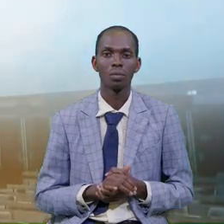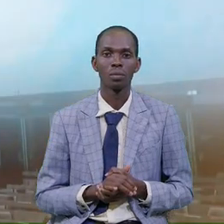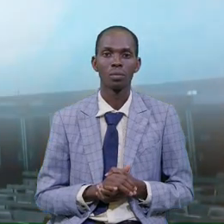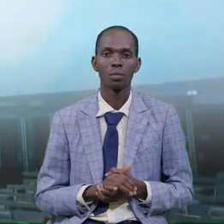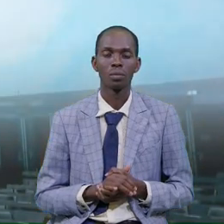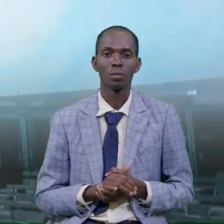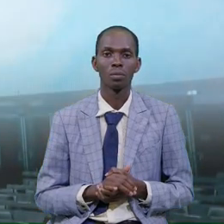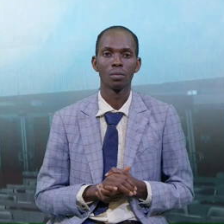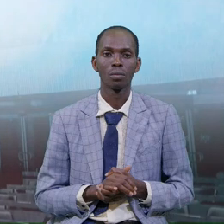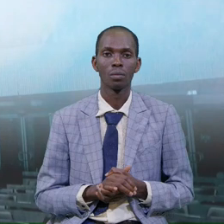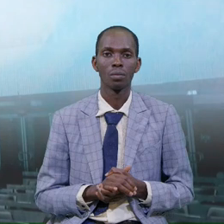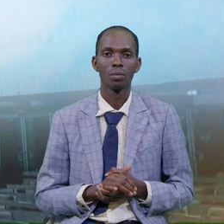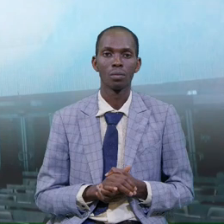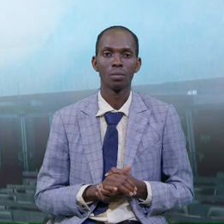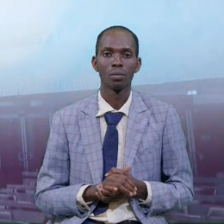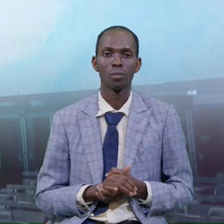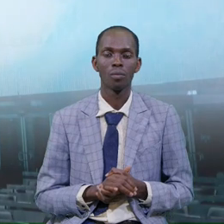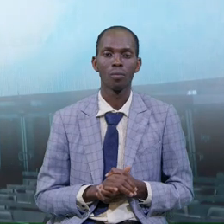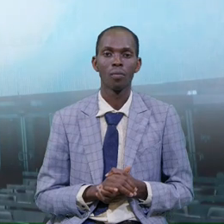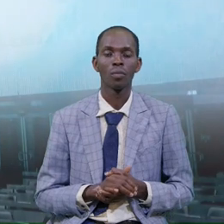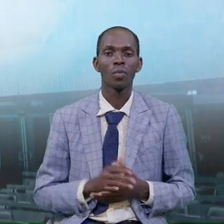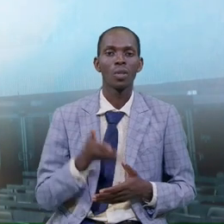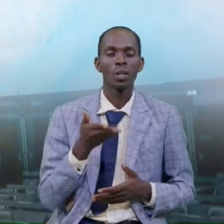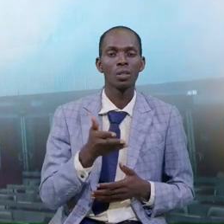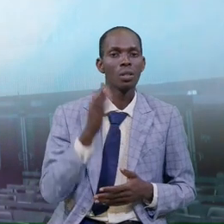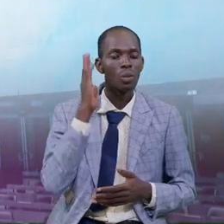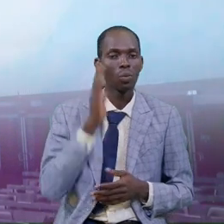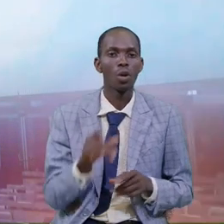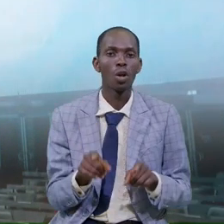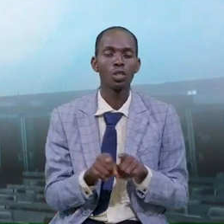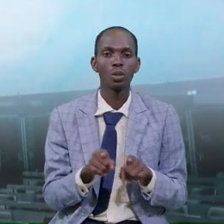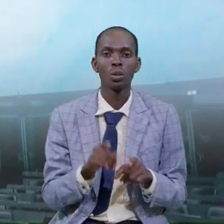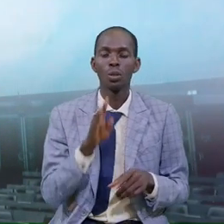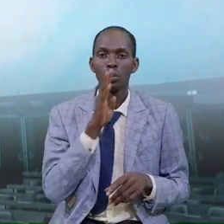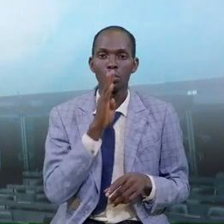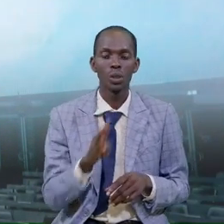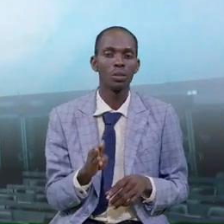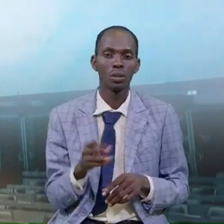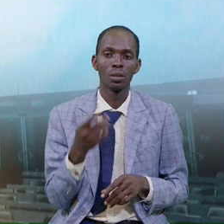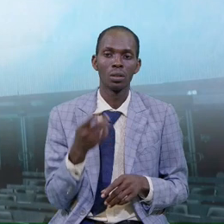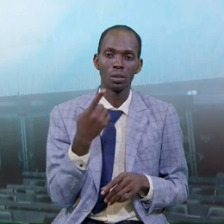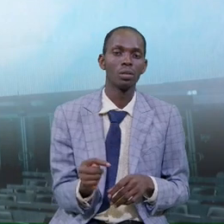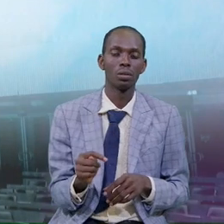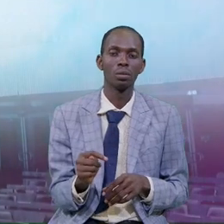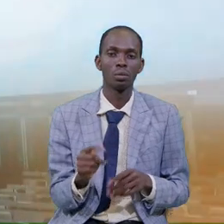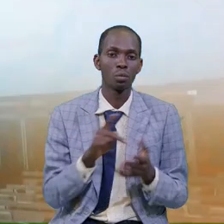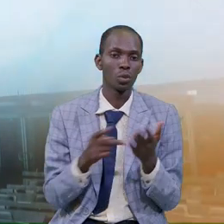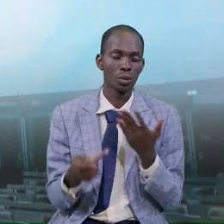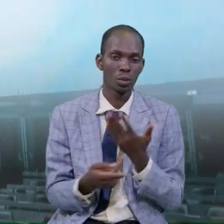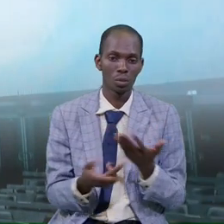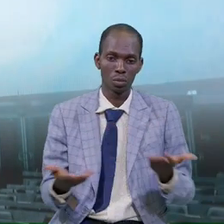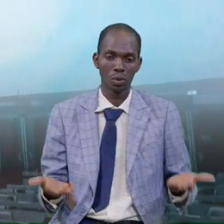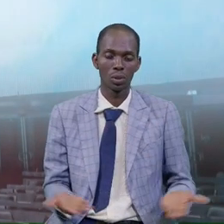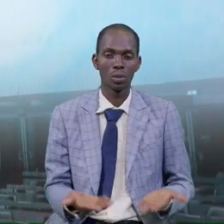There will also be Alpha Locations Believers Banquet on Sunday, 4th